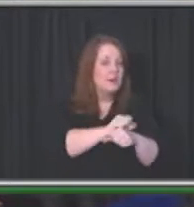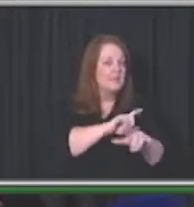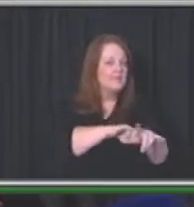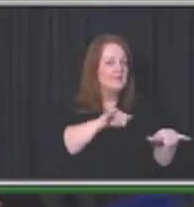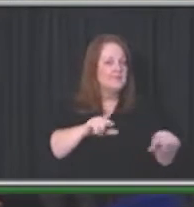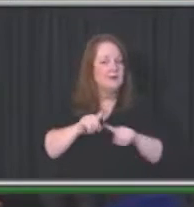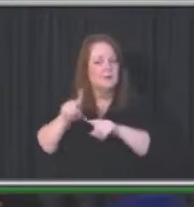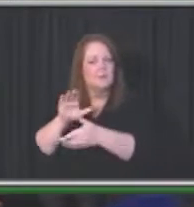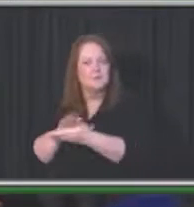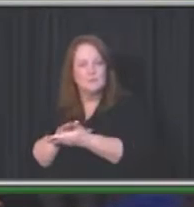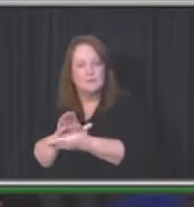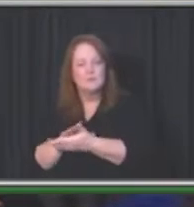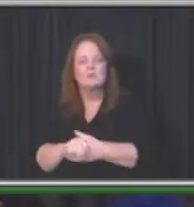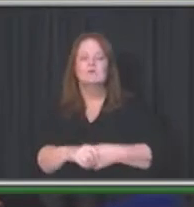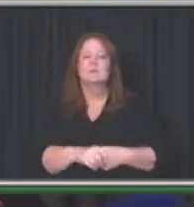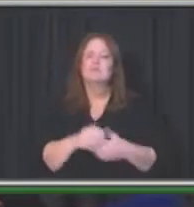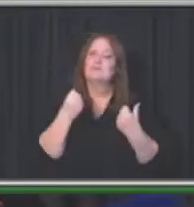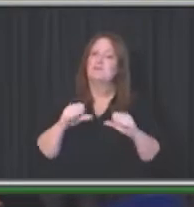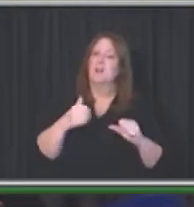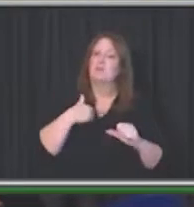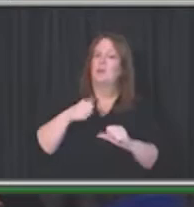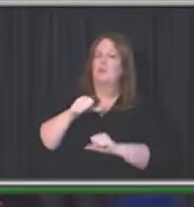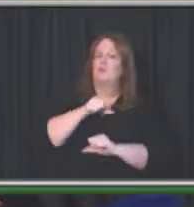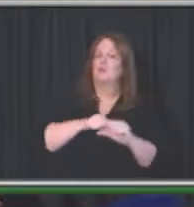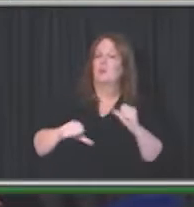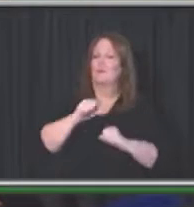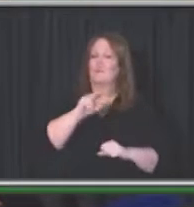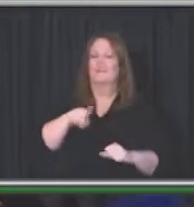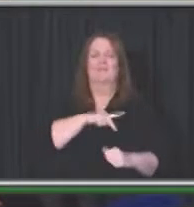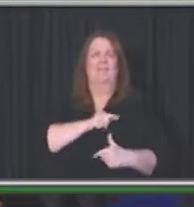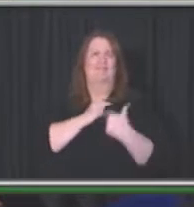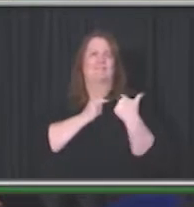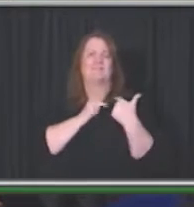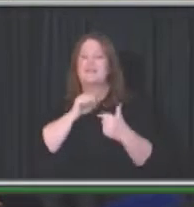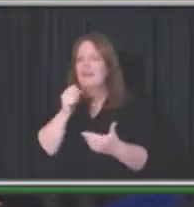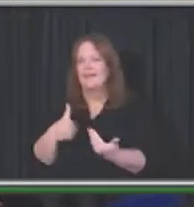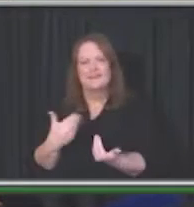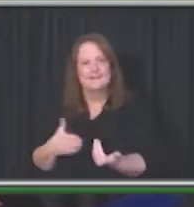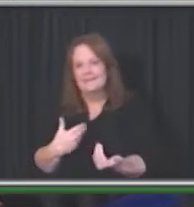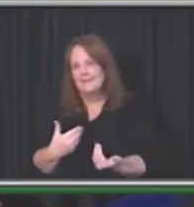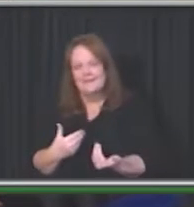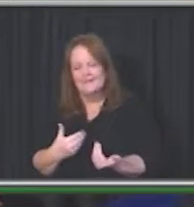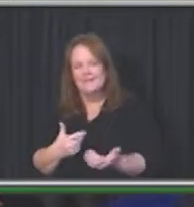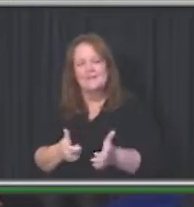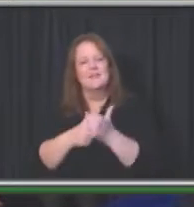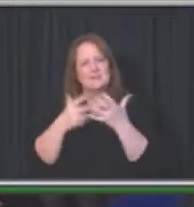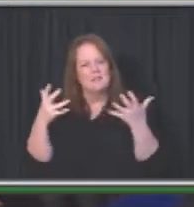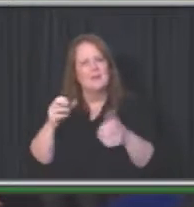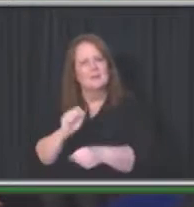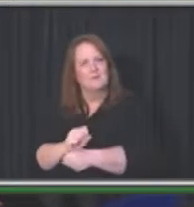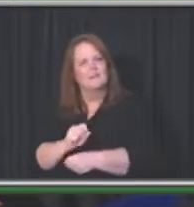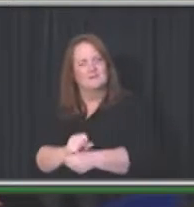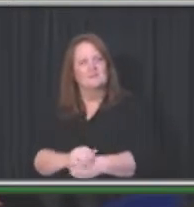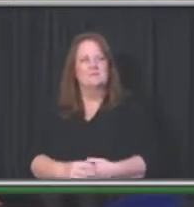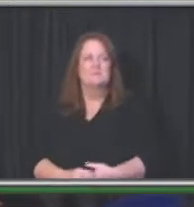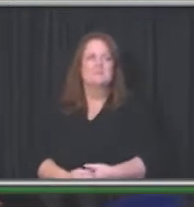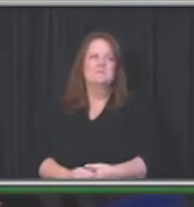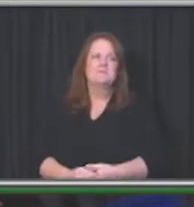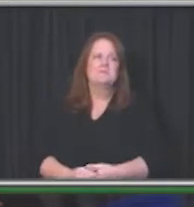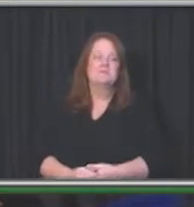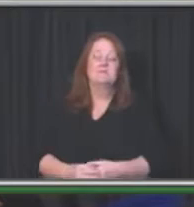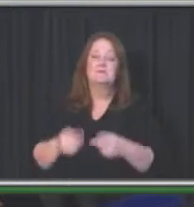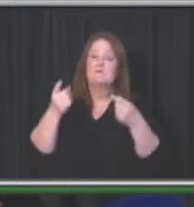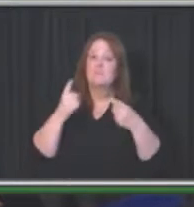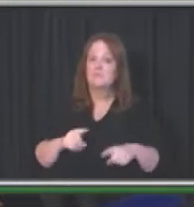school and trying to have a social life. Yeah, not easy and definitely takes hard work. When I